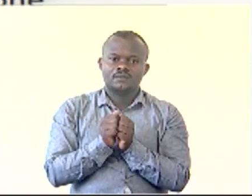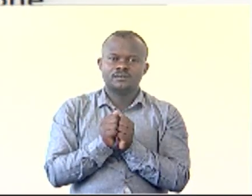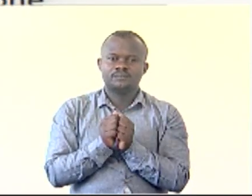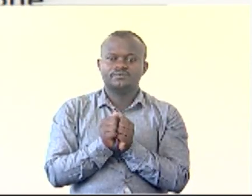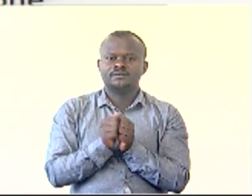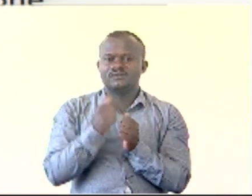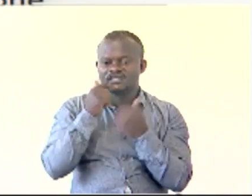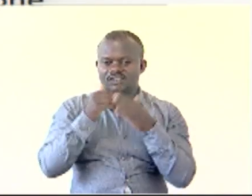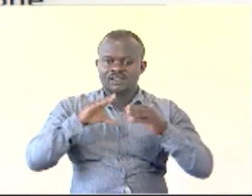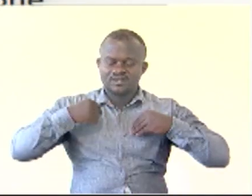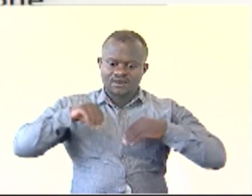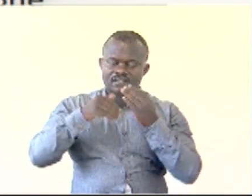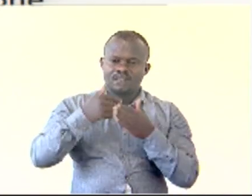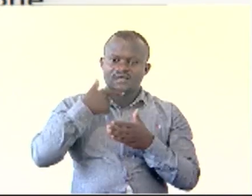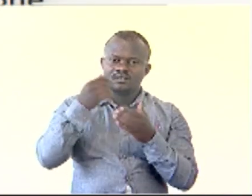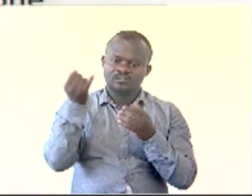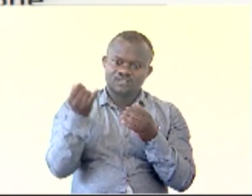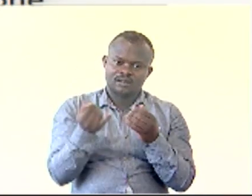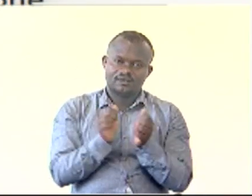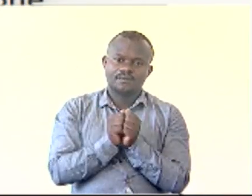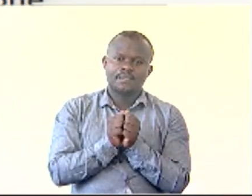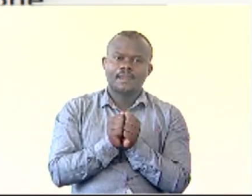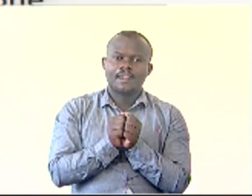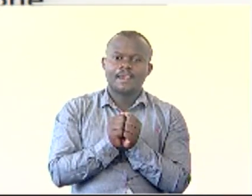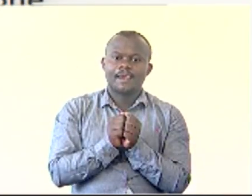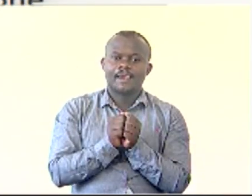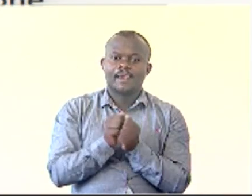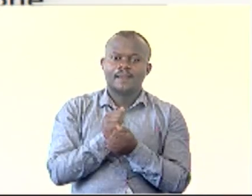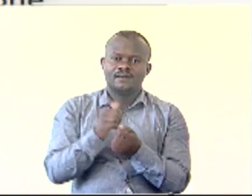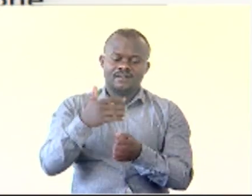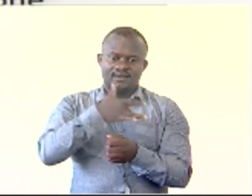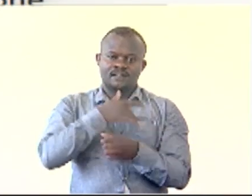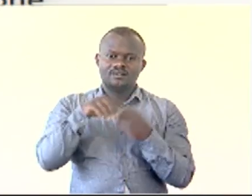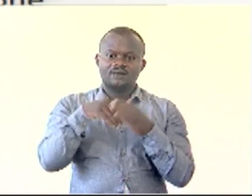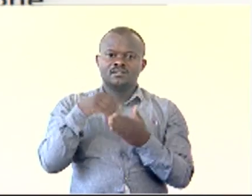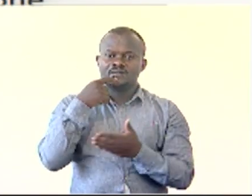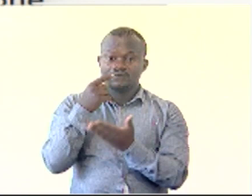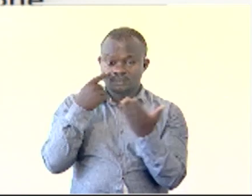So let's have that diagram. A hinge joint of the knee